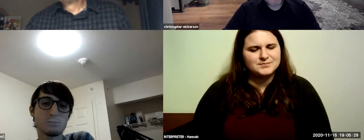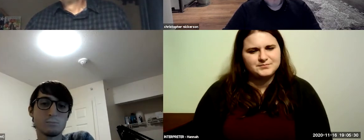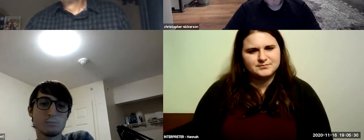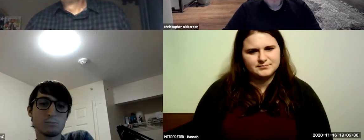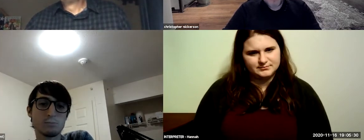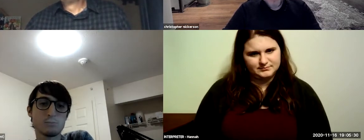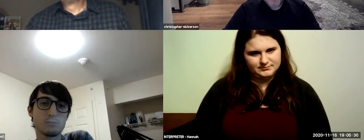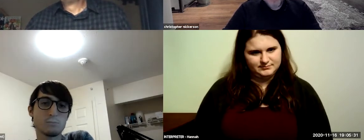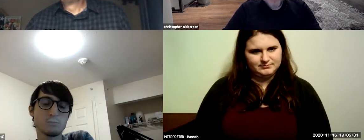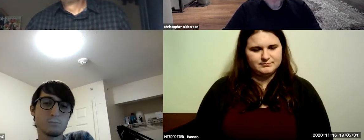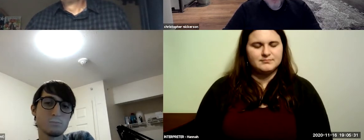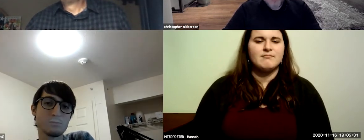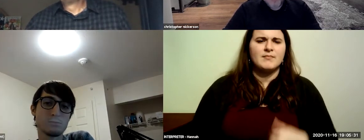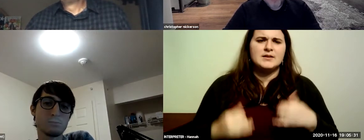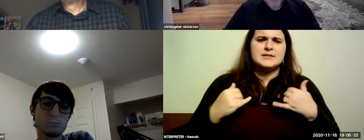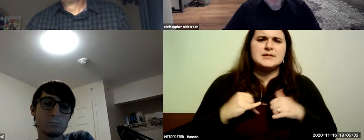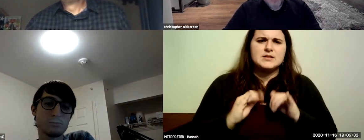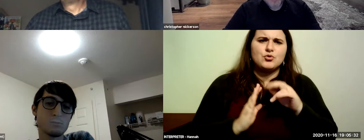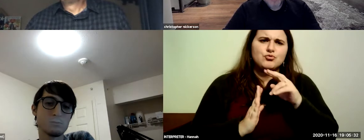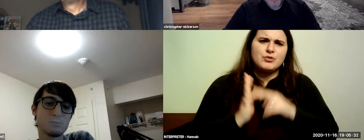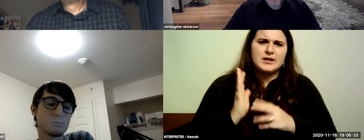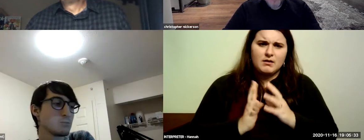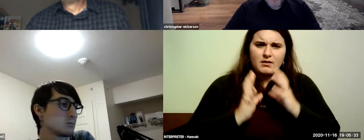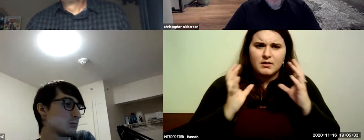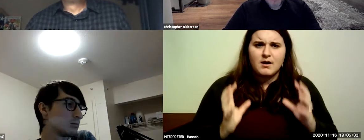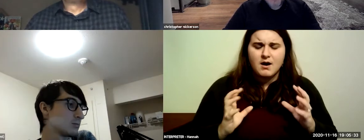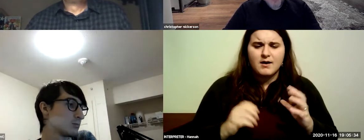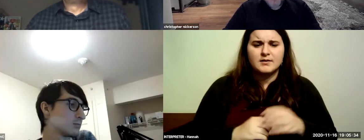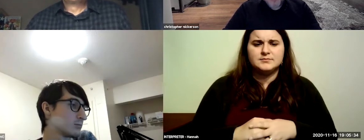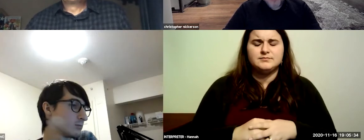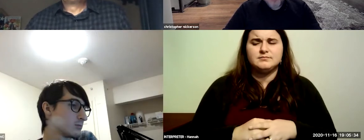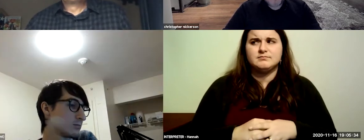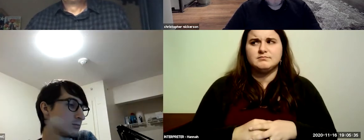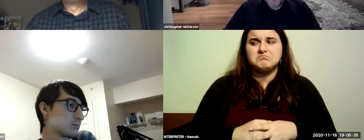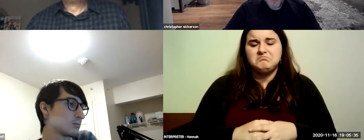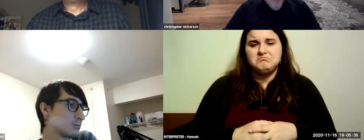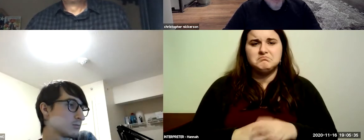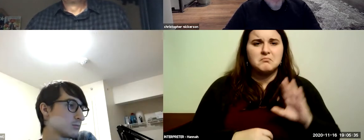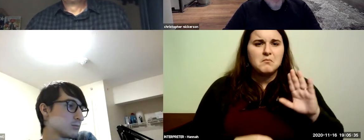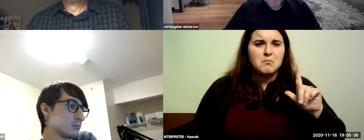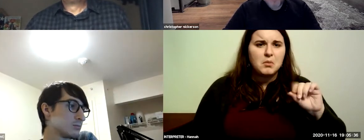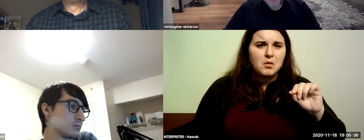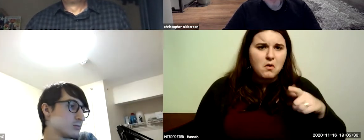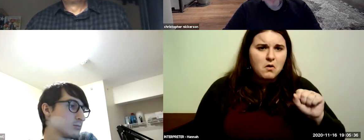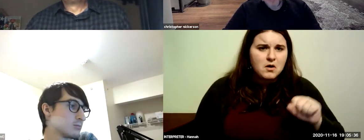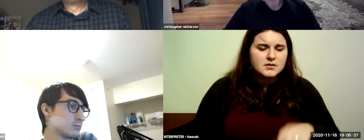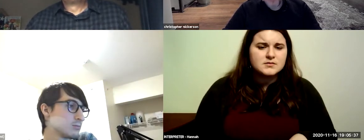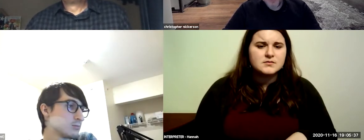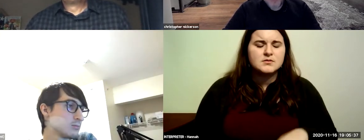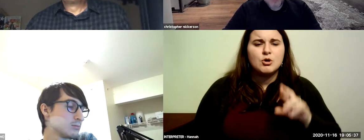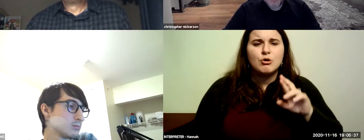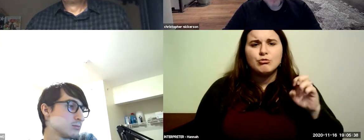I still read a whole lot, whether it's, you know, actually going through blogs or going through, you know, people's